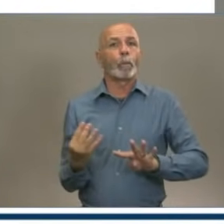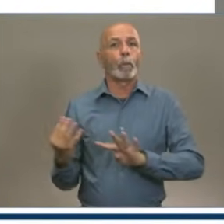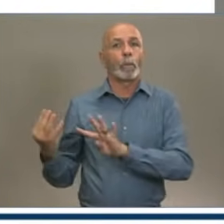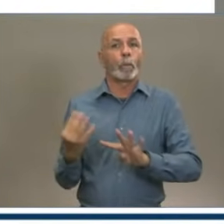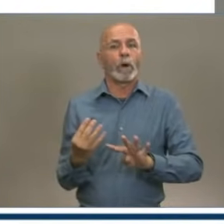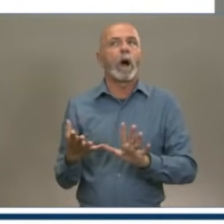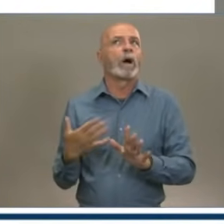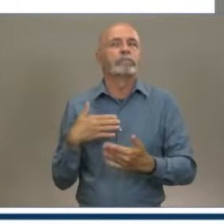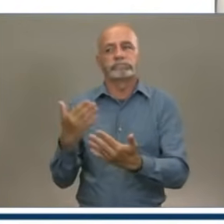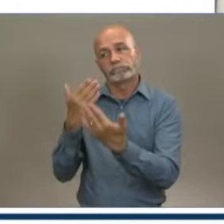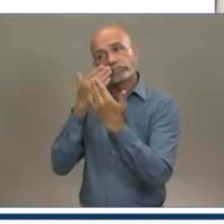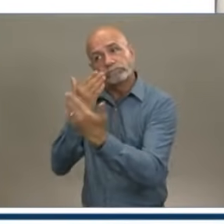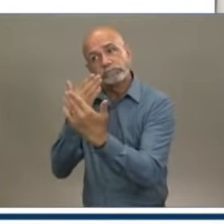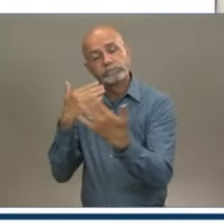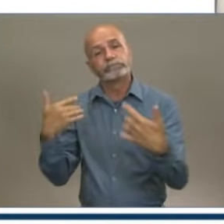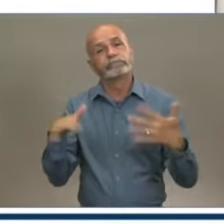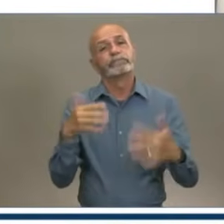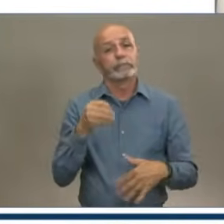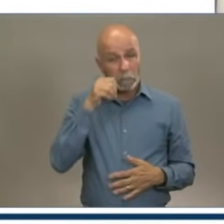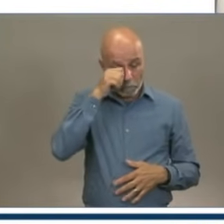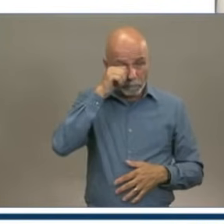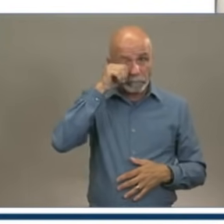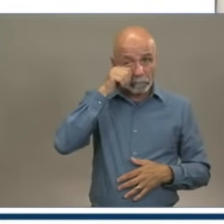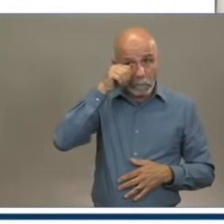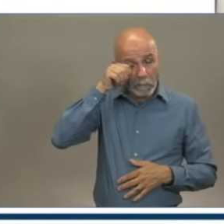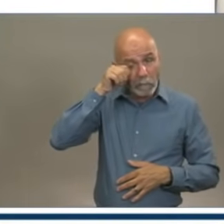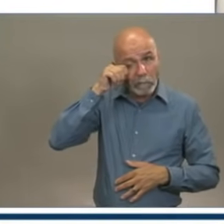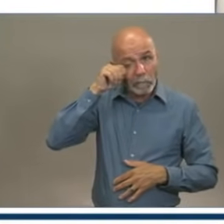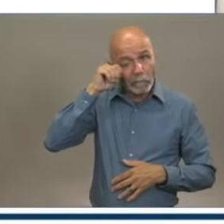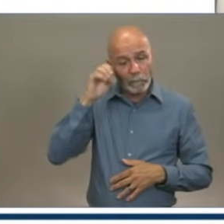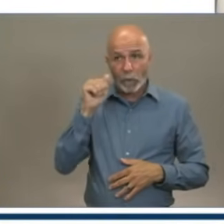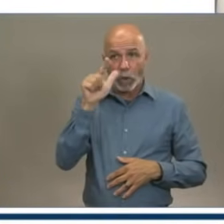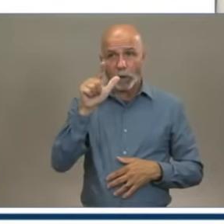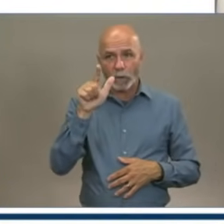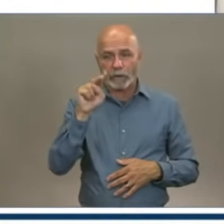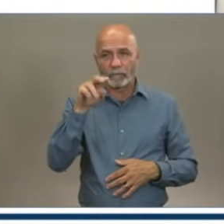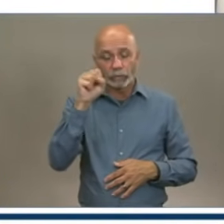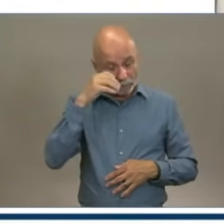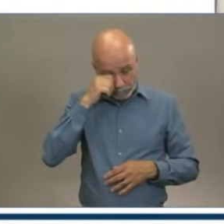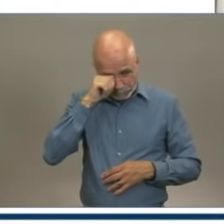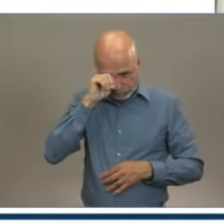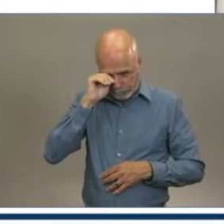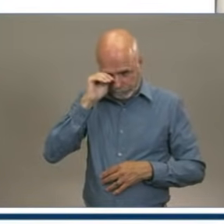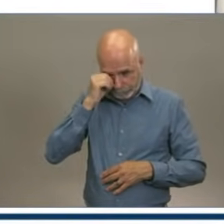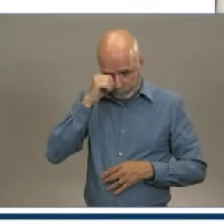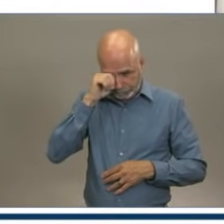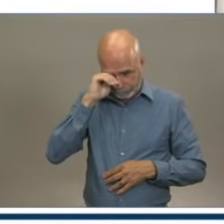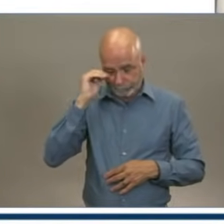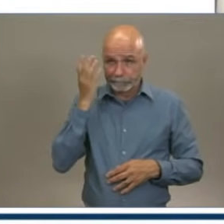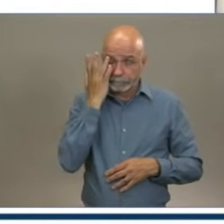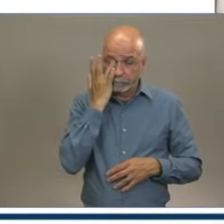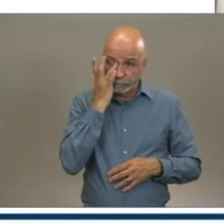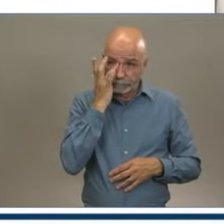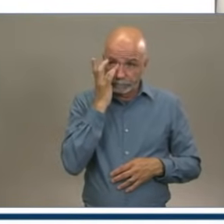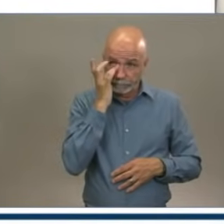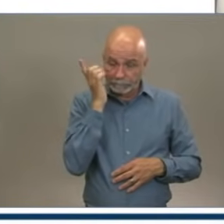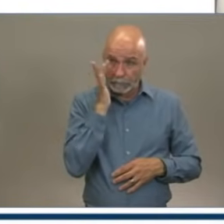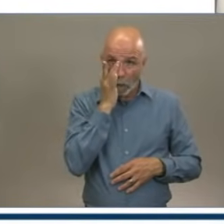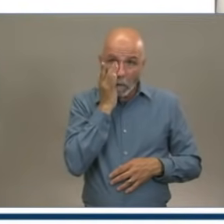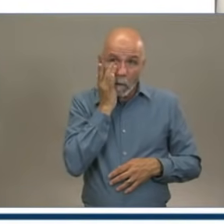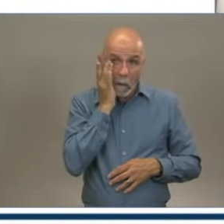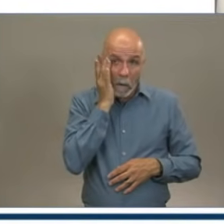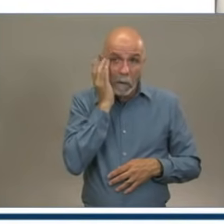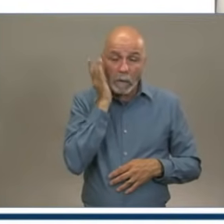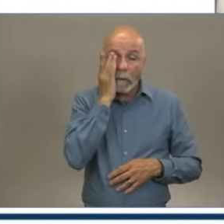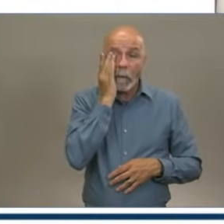for that. Next, we'll go to Paul Bacon from allnovascotia.com. Premier, have you received a legal opinion that would prevent you from